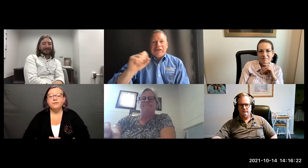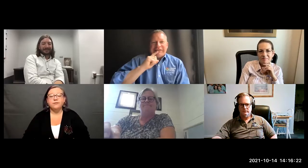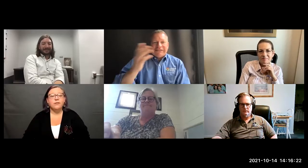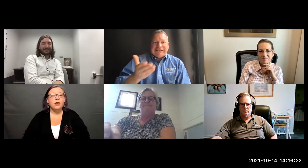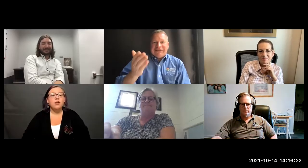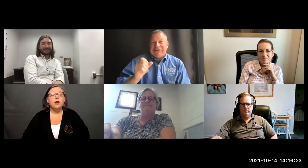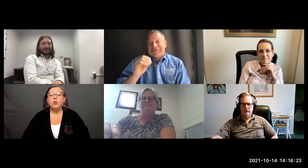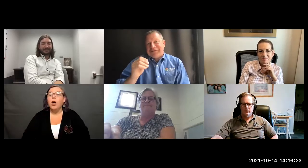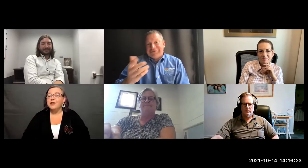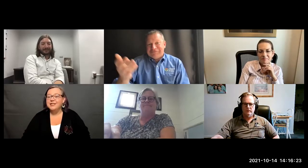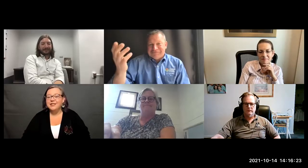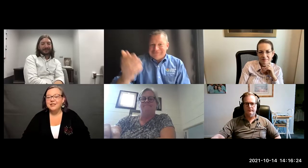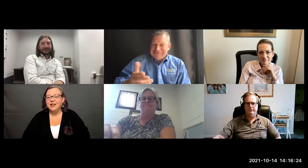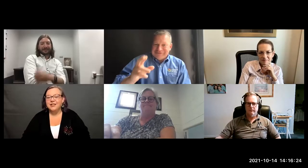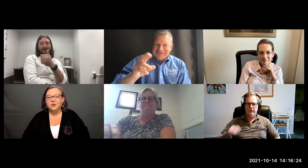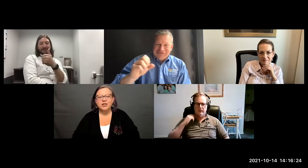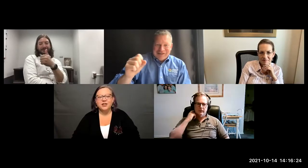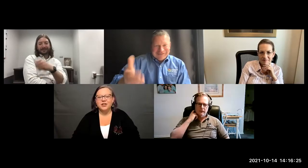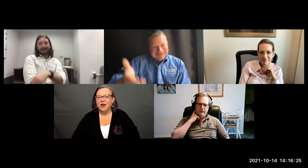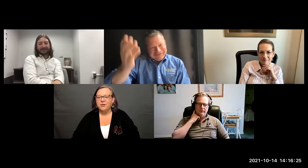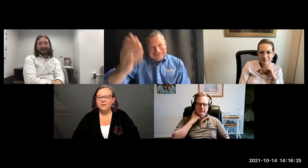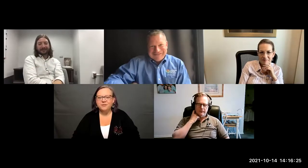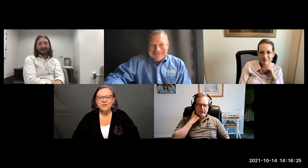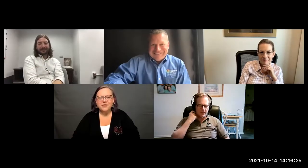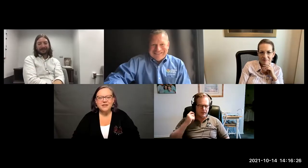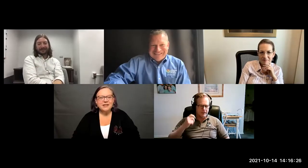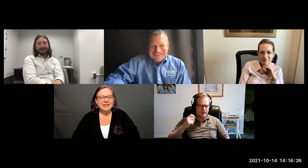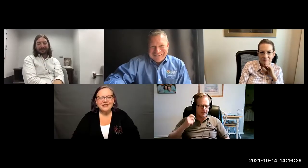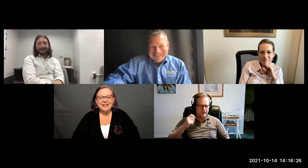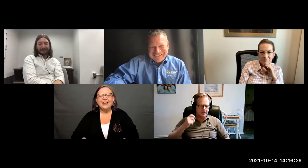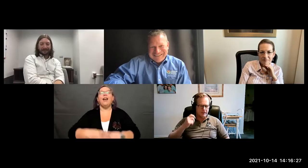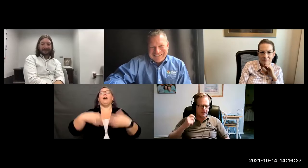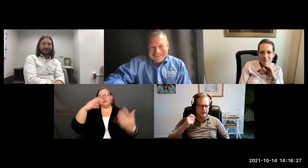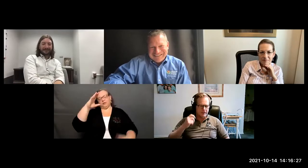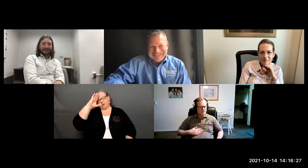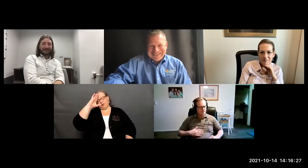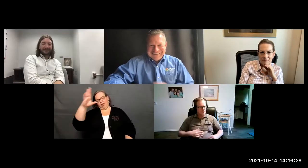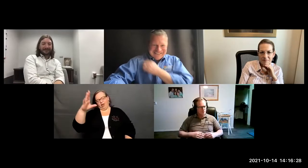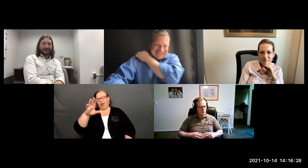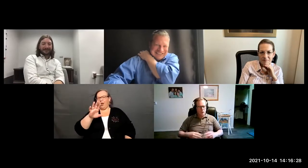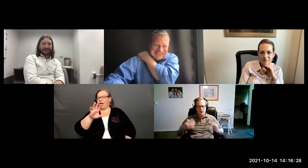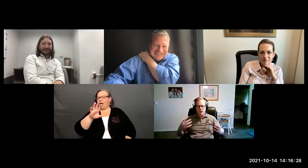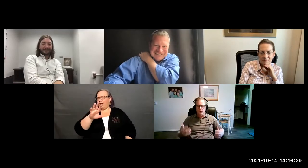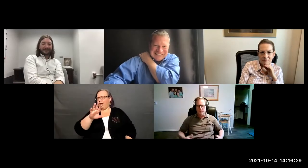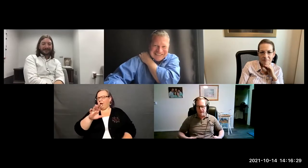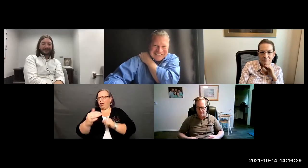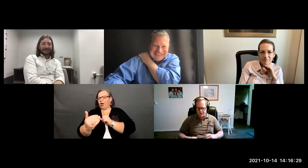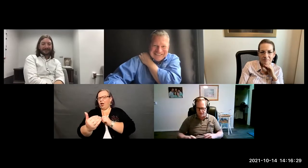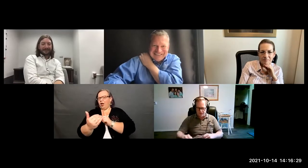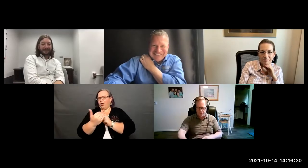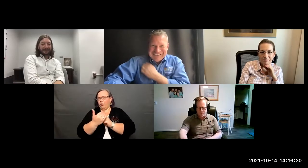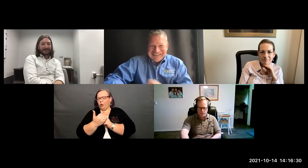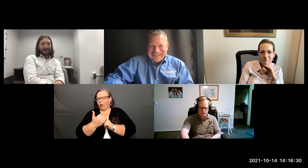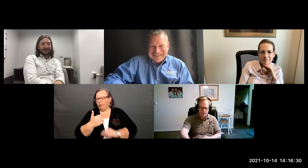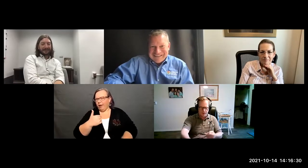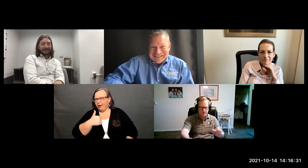Gretchen. Ross, yes, you are here now. Hi. Remind me what you want me